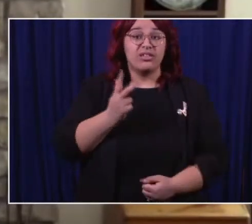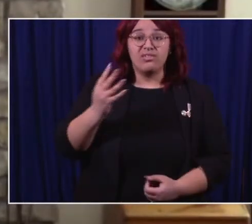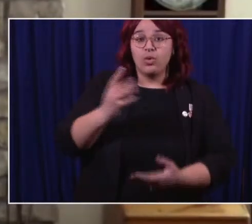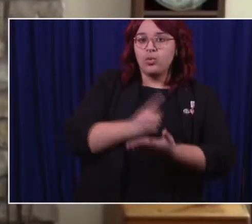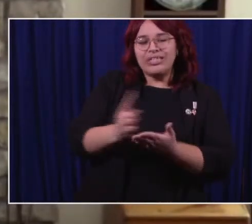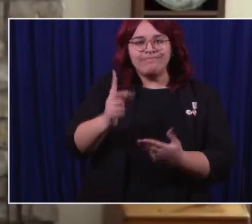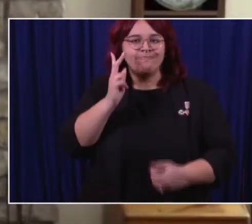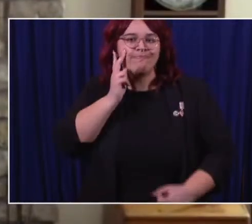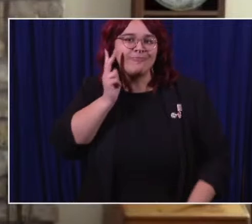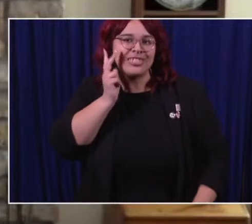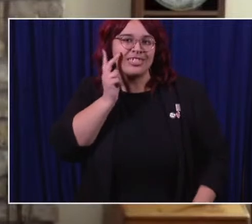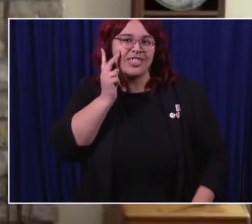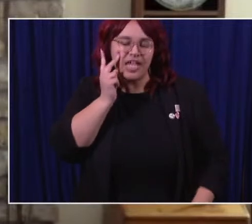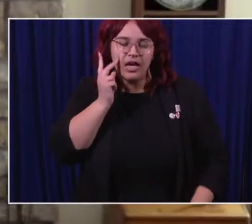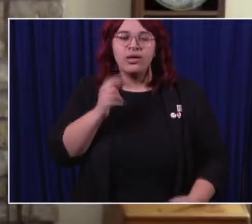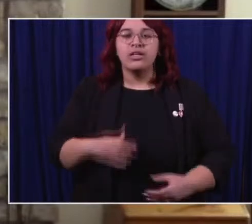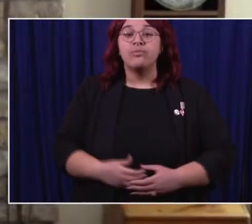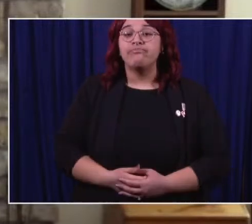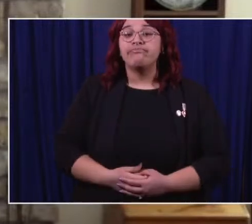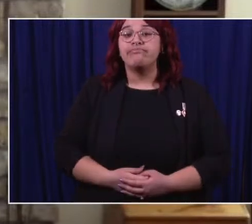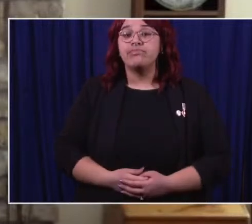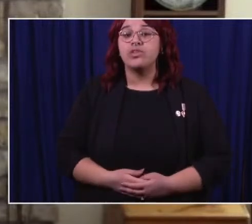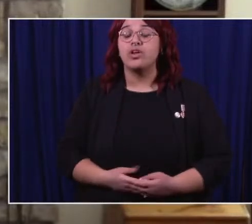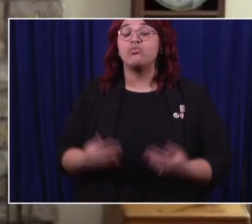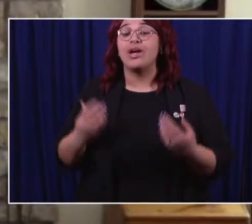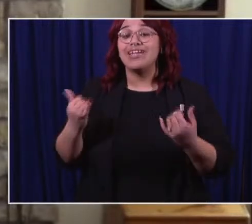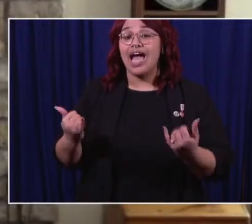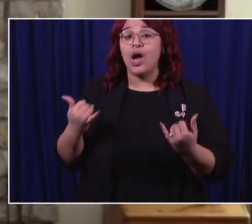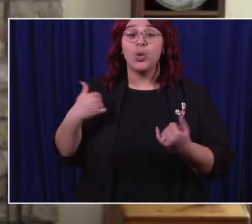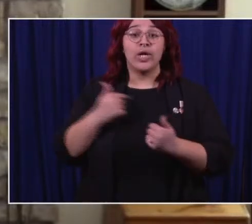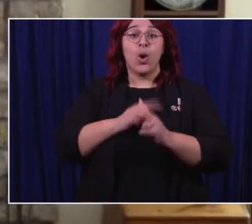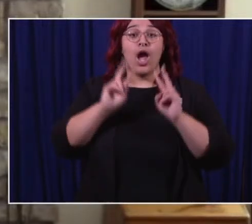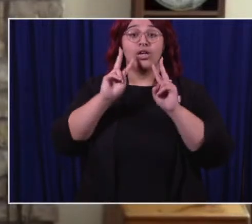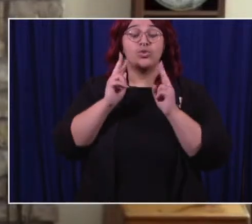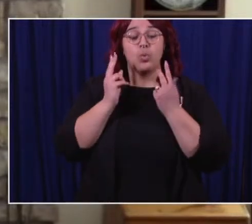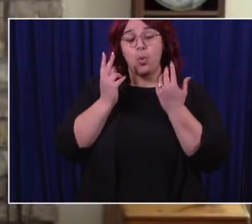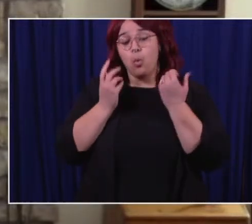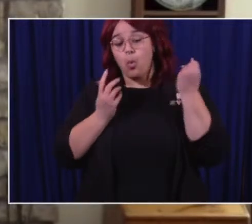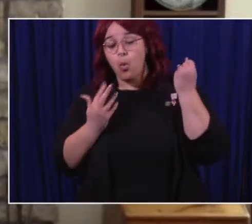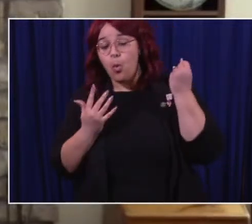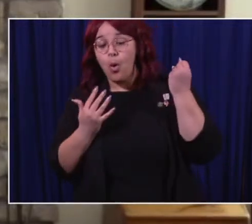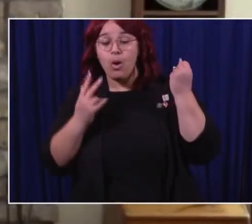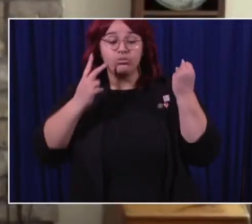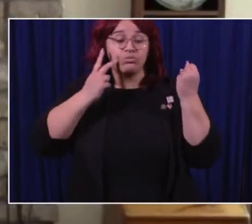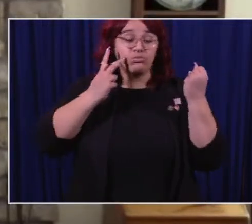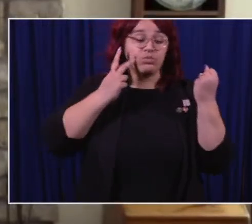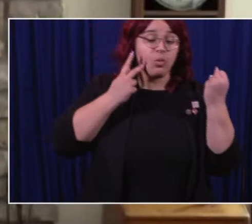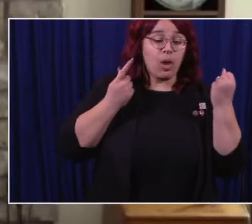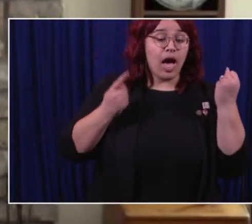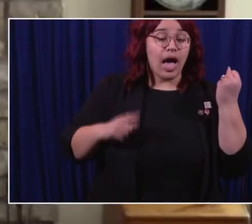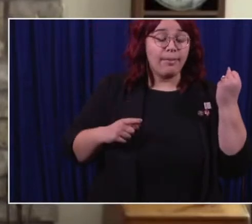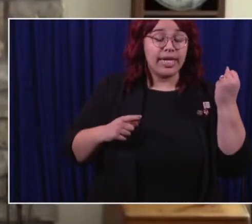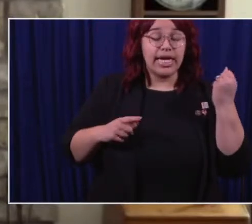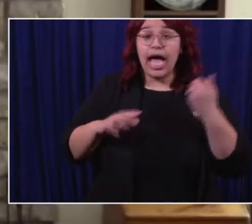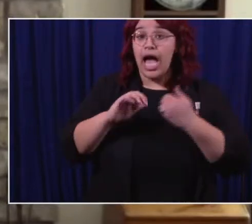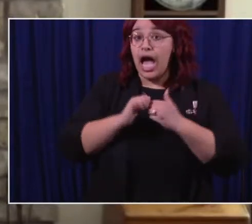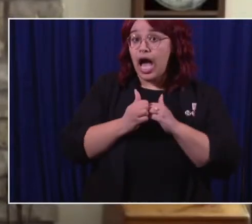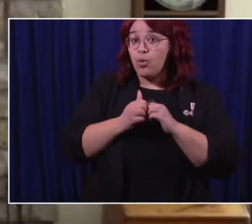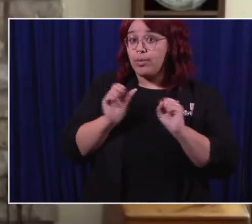get to that point. And the way we're going to know is when people 65 years of age and